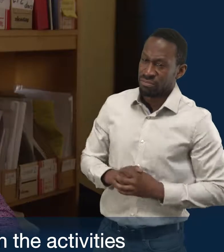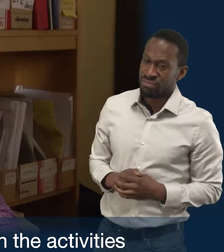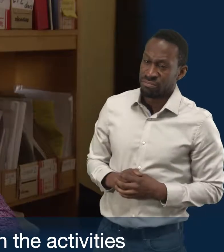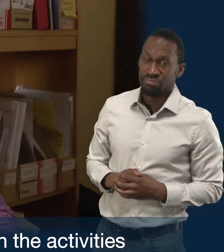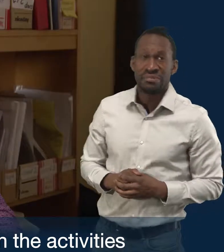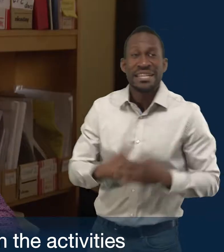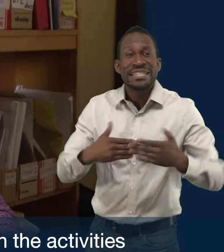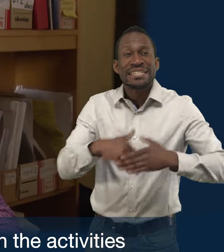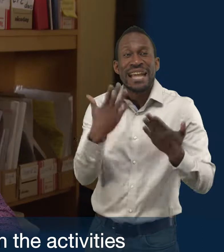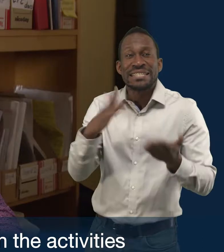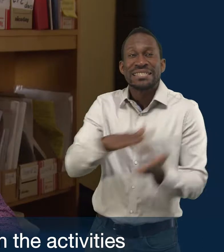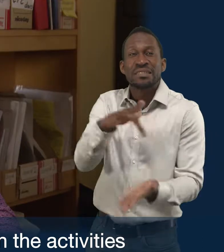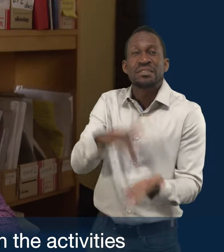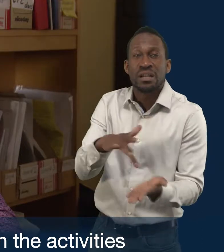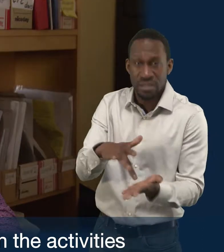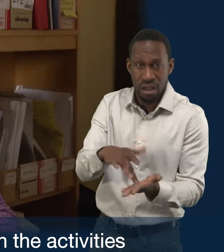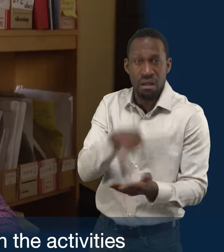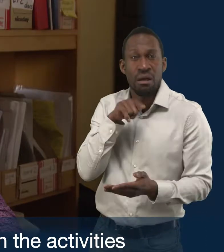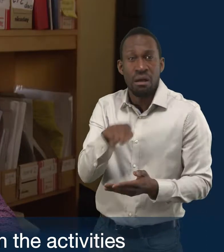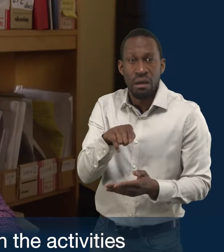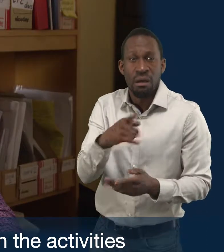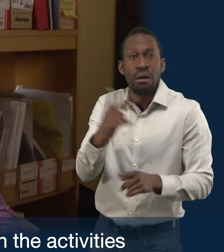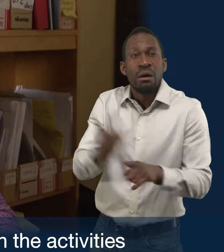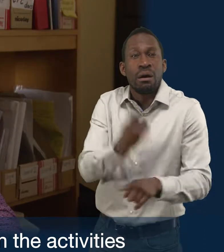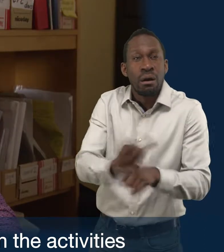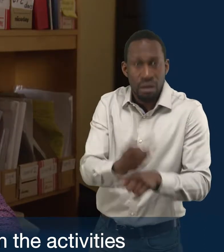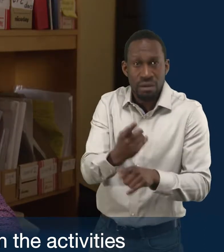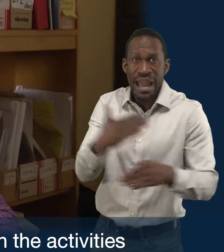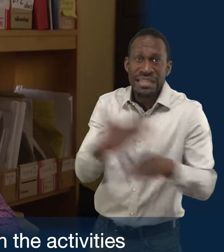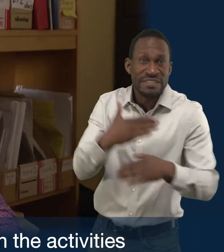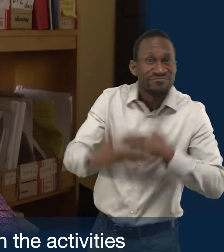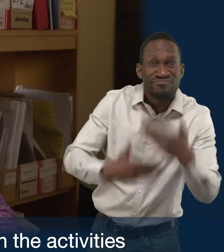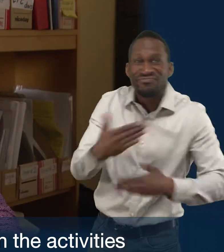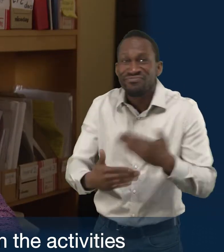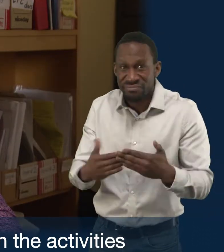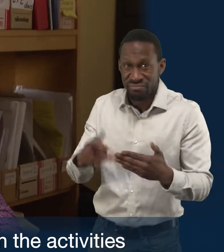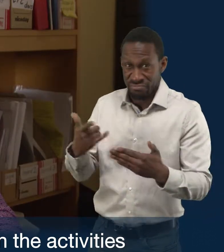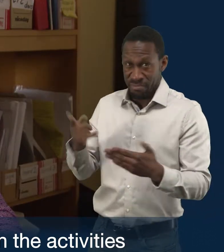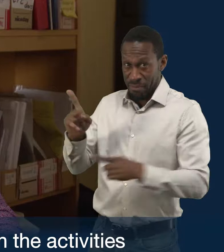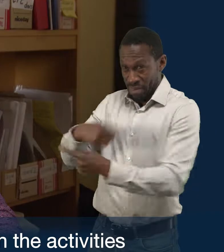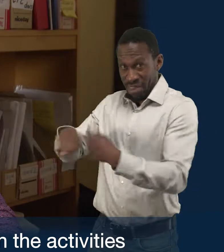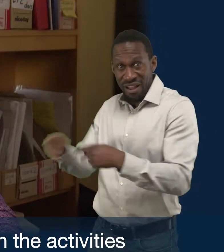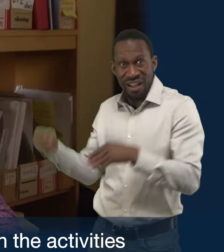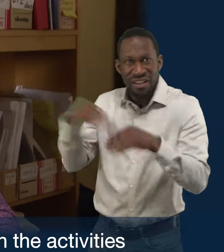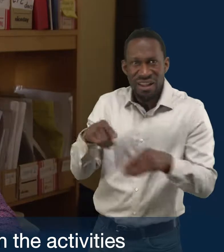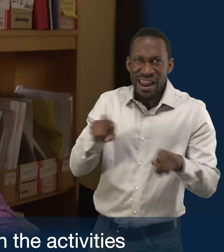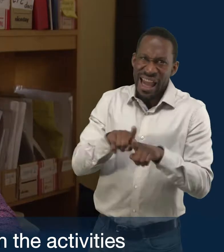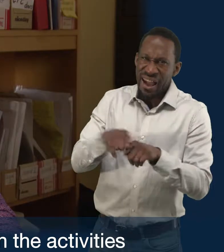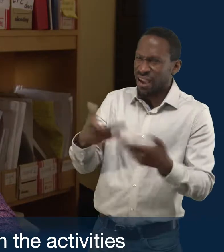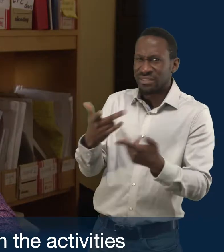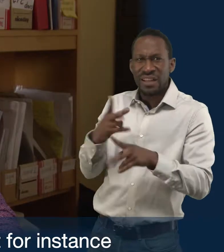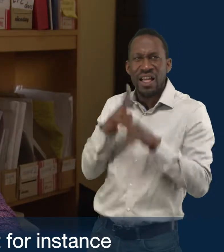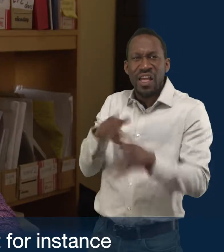day centre, quite often the activities that you were doing were conceived of as